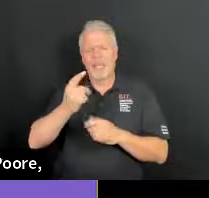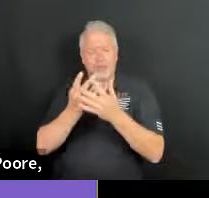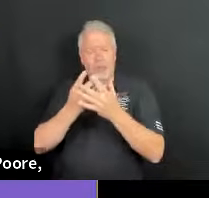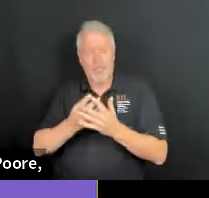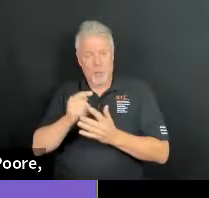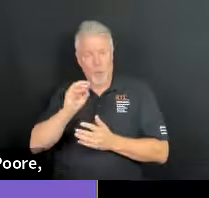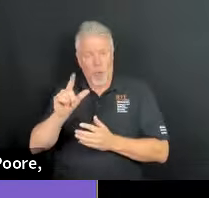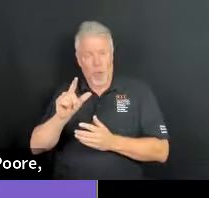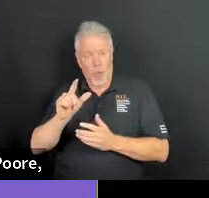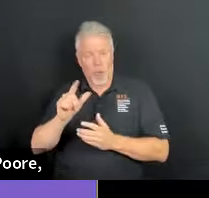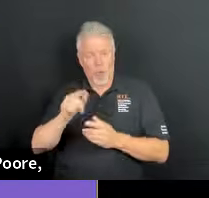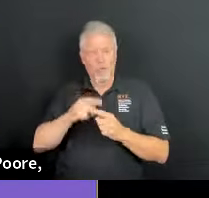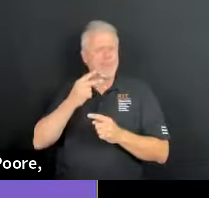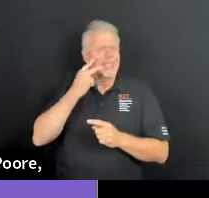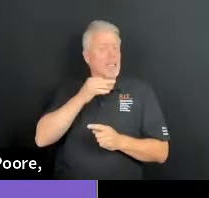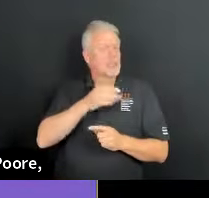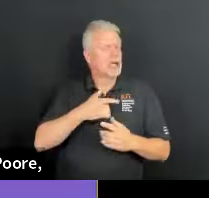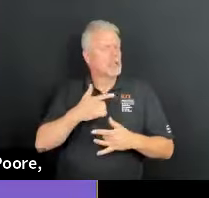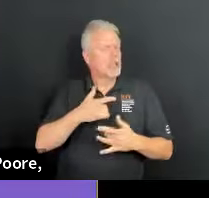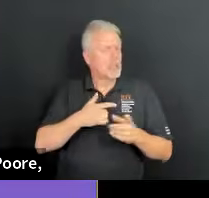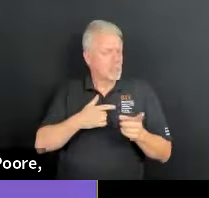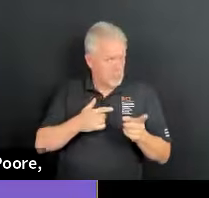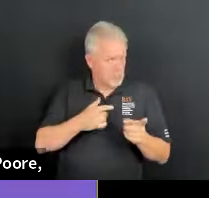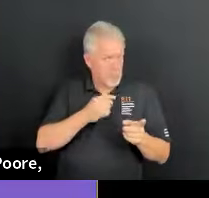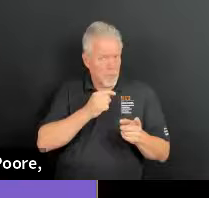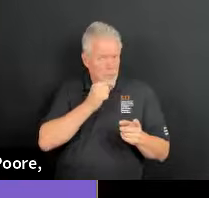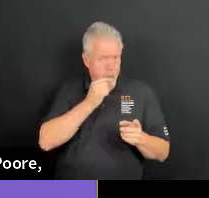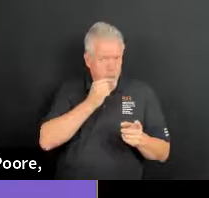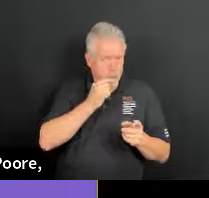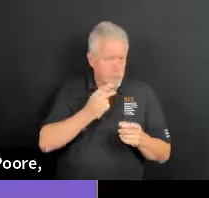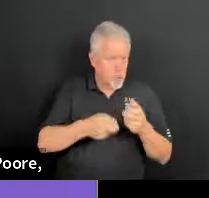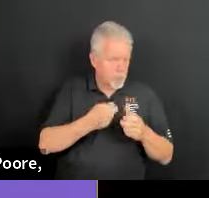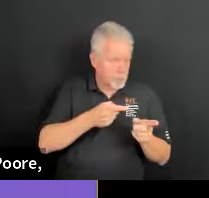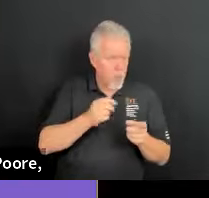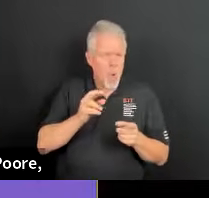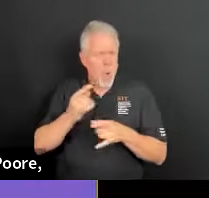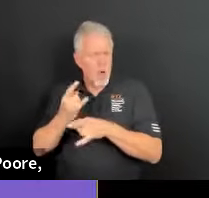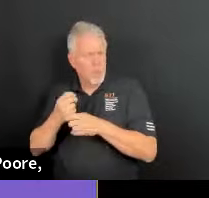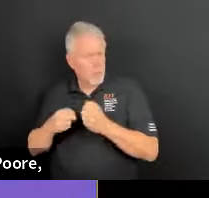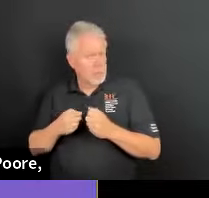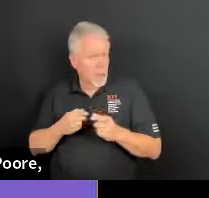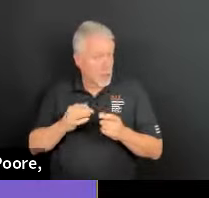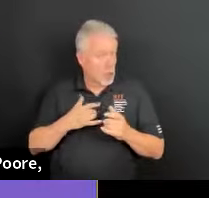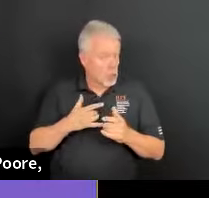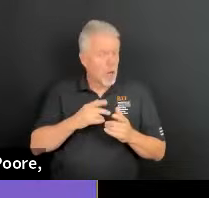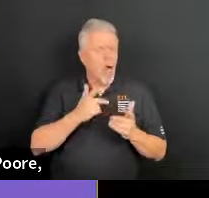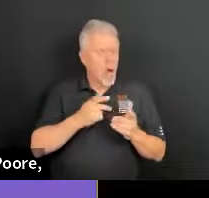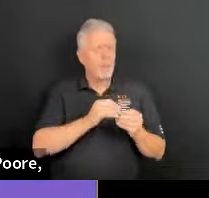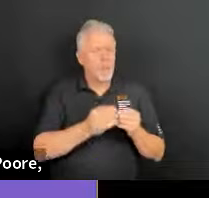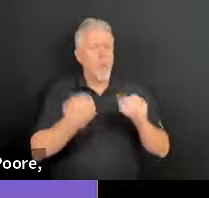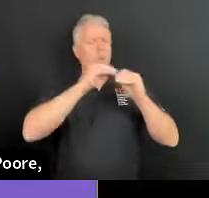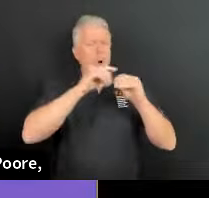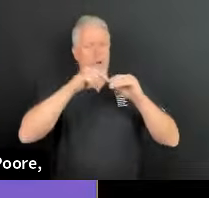surveys, comprehensive surveys and screenings with tools to see if people are